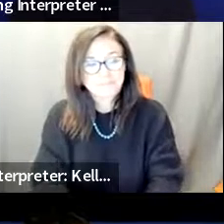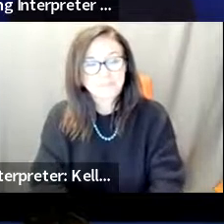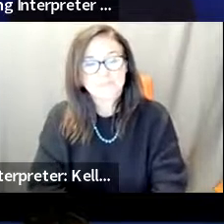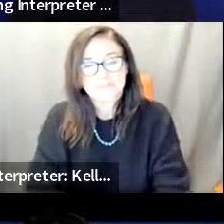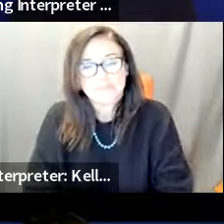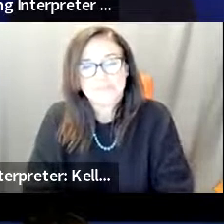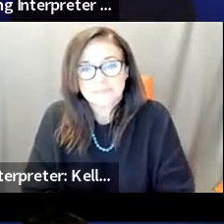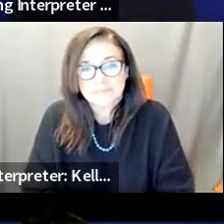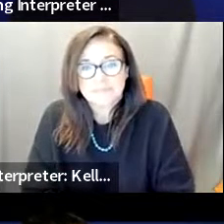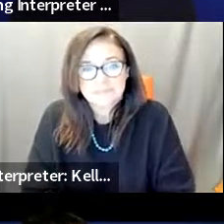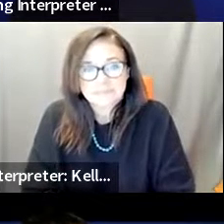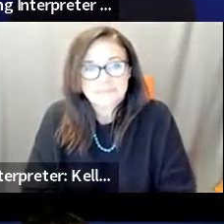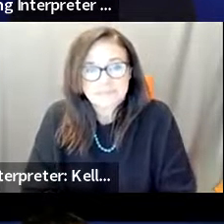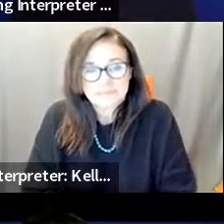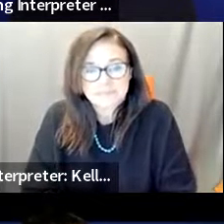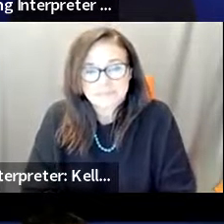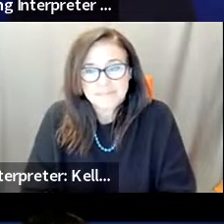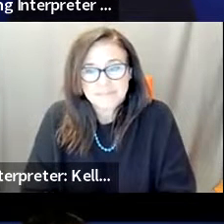were good points, Tina.